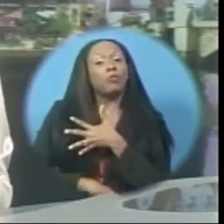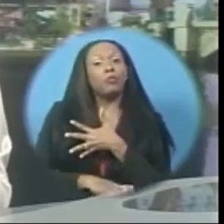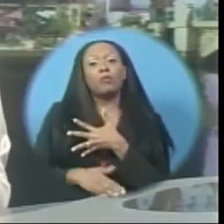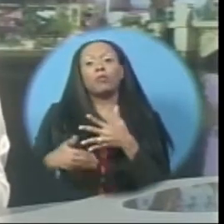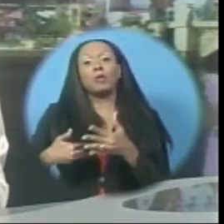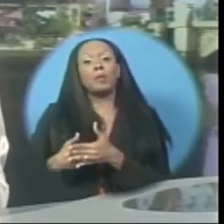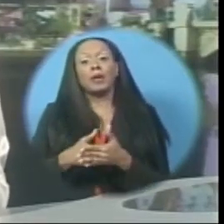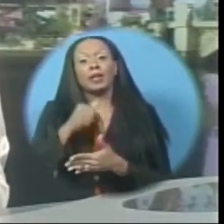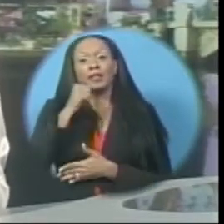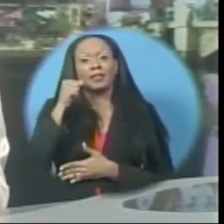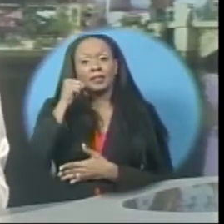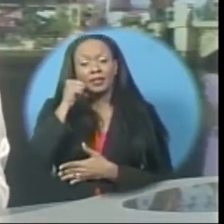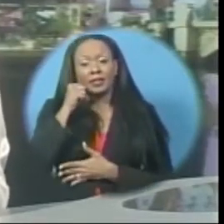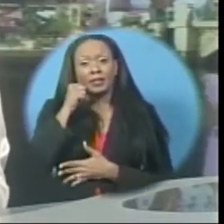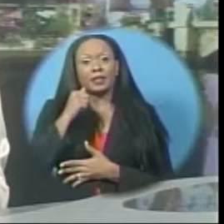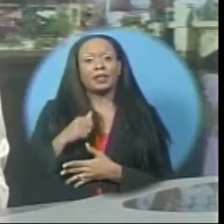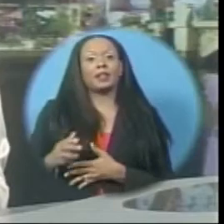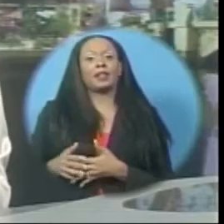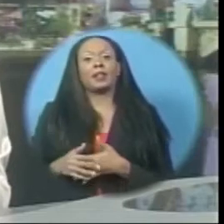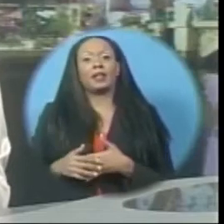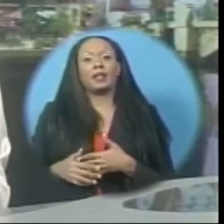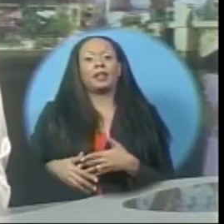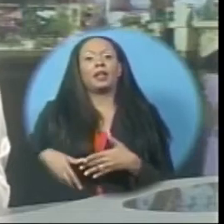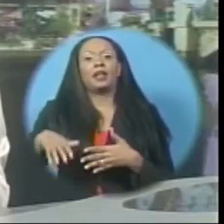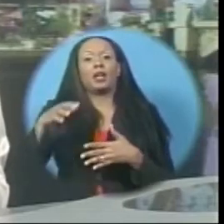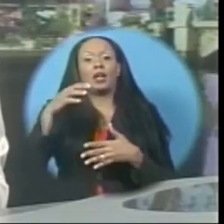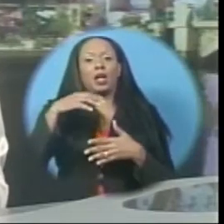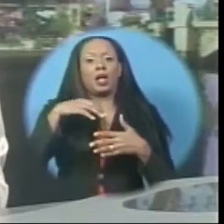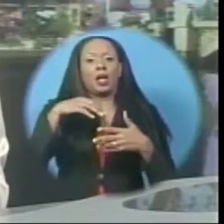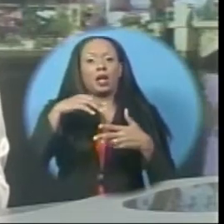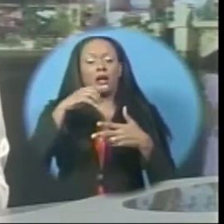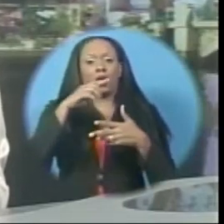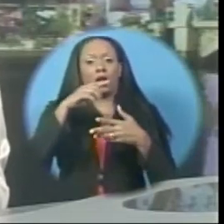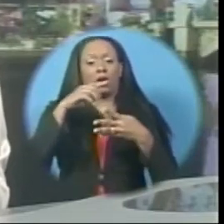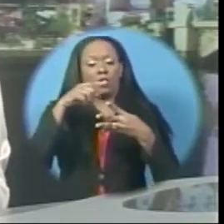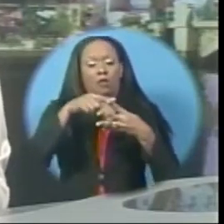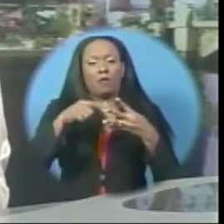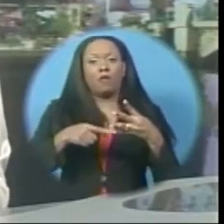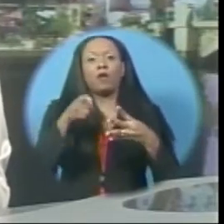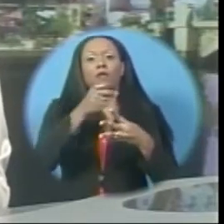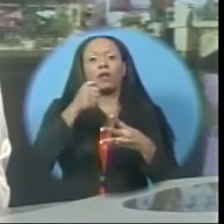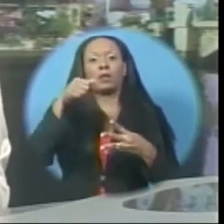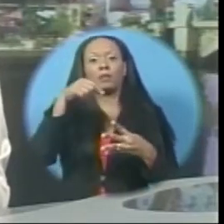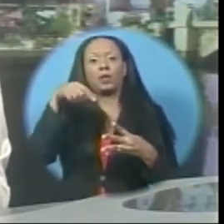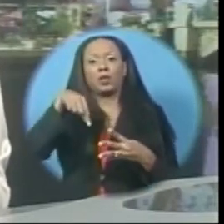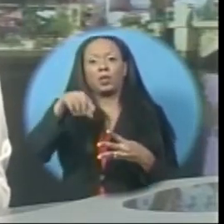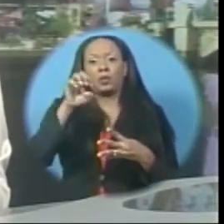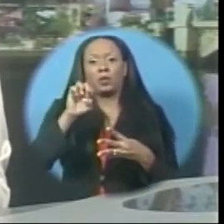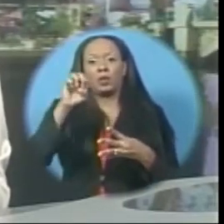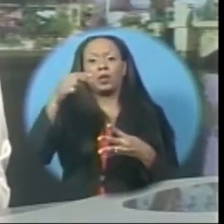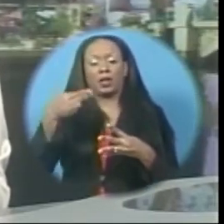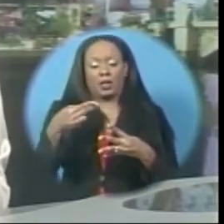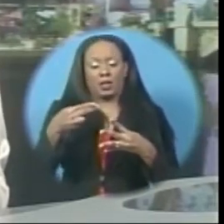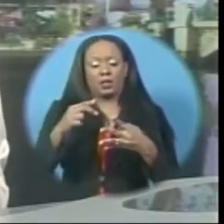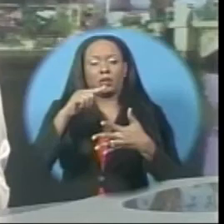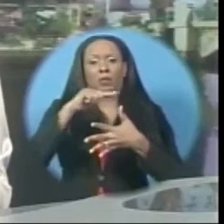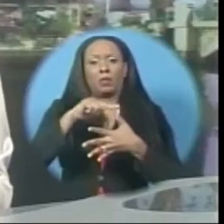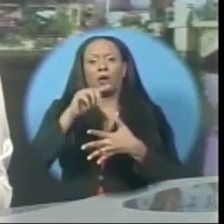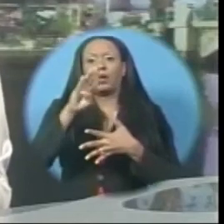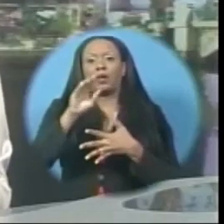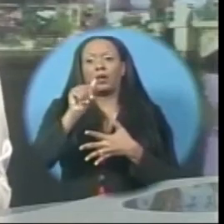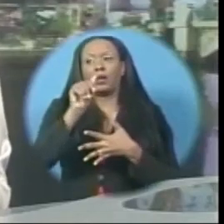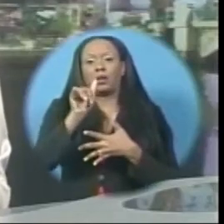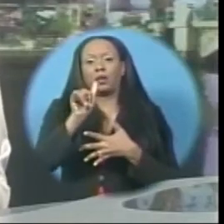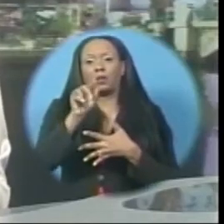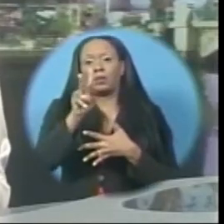Queen Elizabeth Hospital recorded 4 births, 3 girls and 1 boy. The first baby was delivered at 2 in the morning